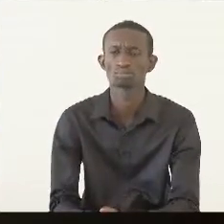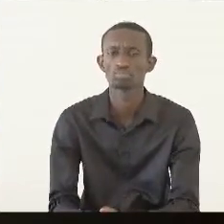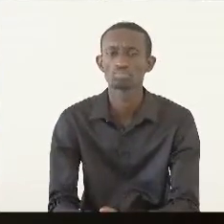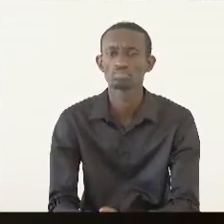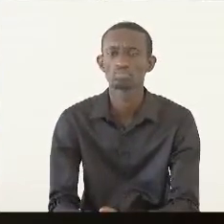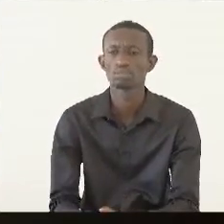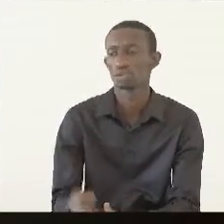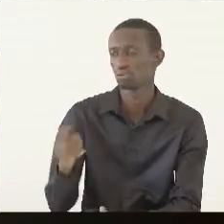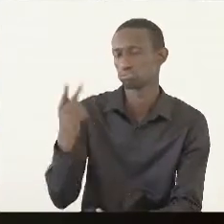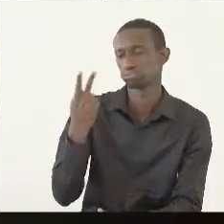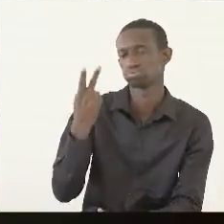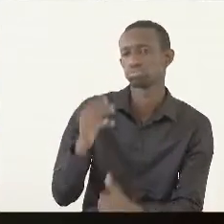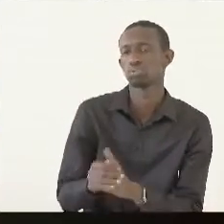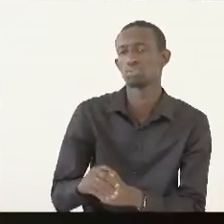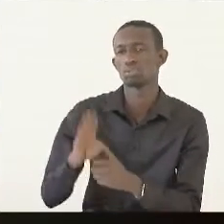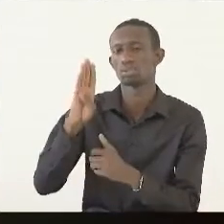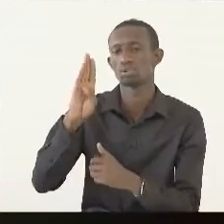this is 2-bromo